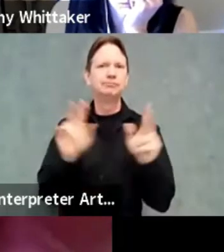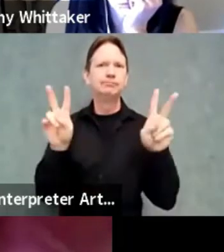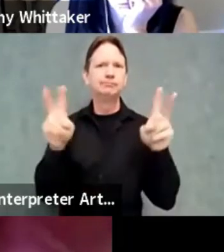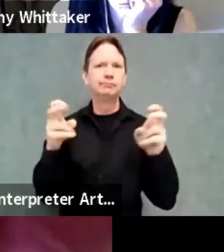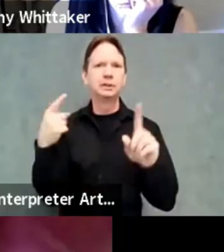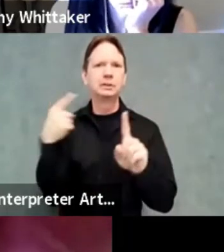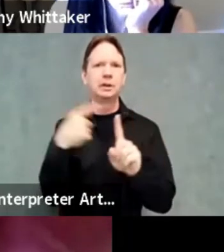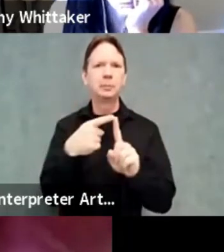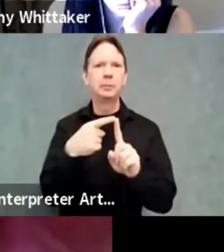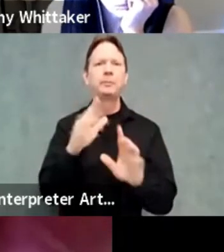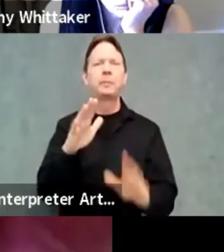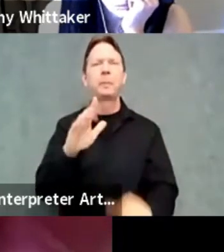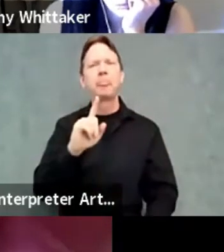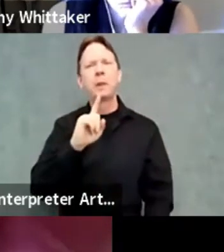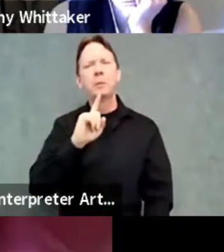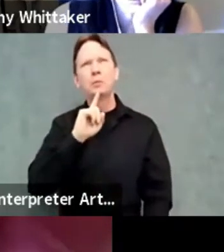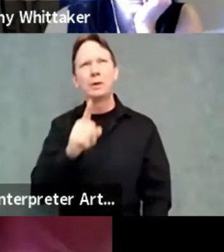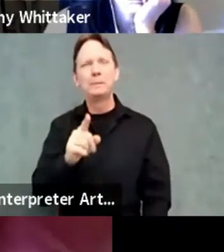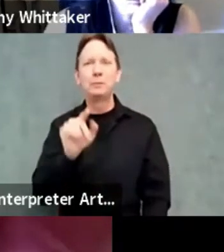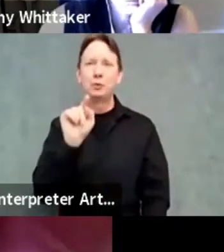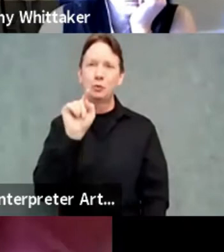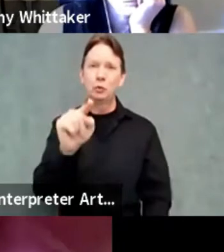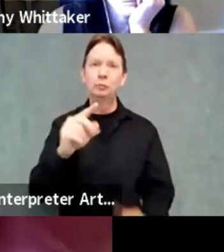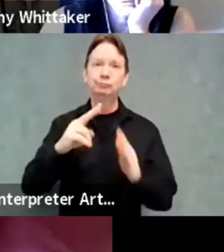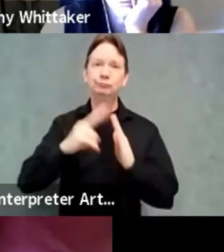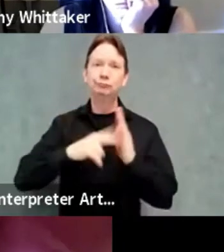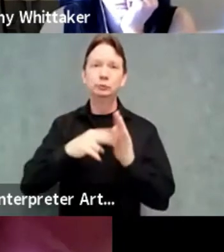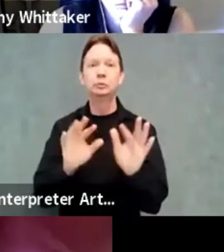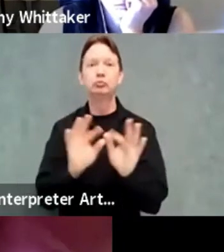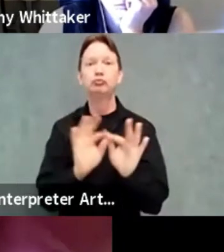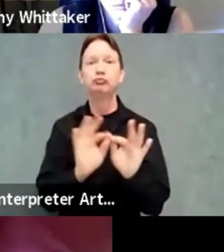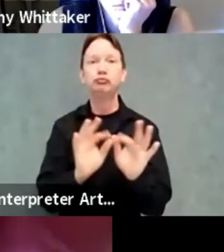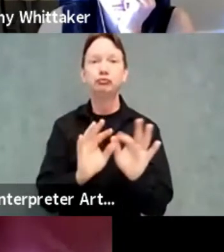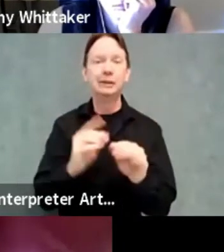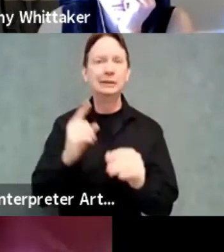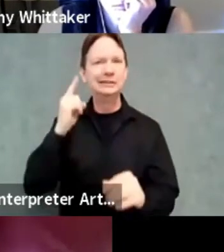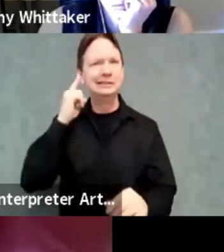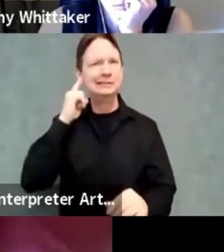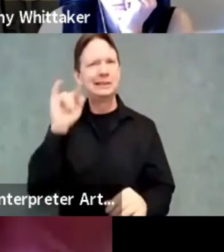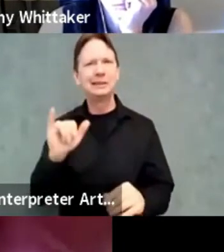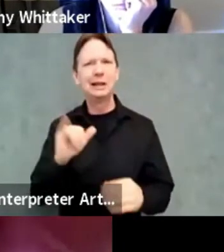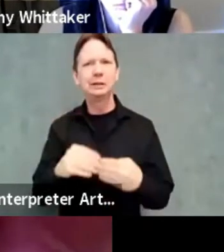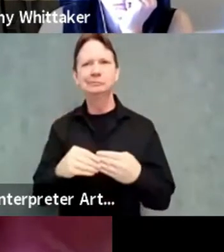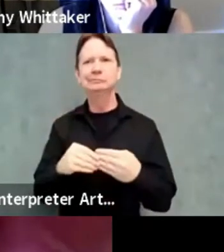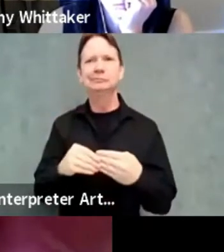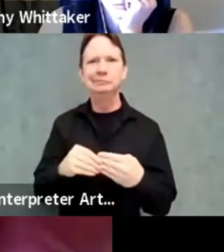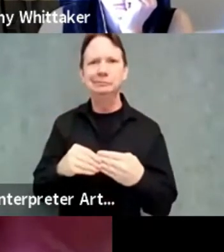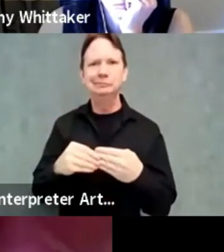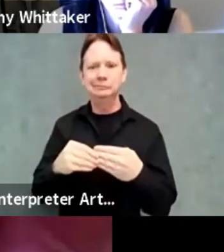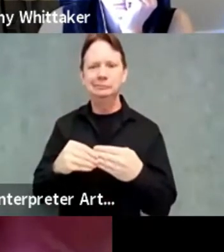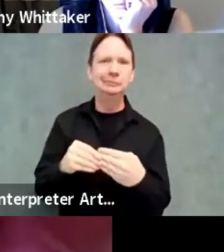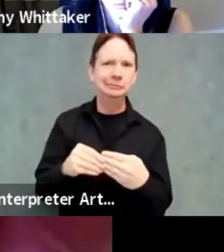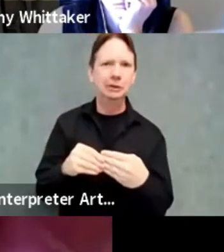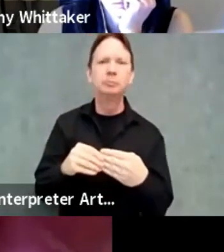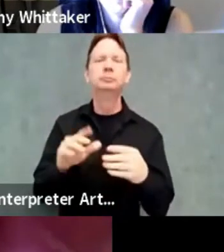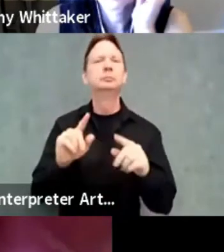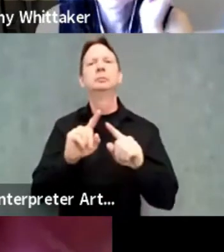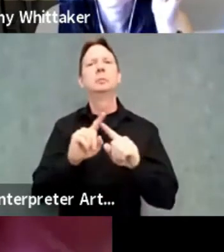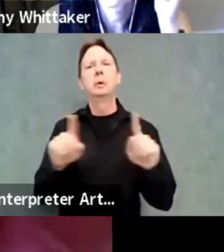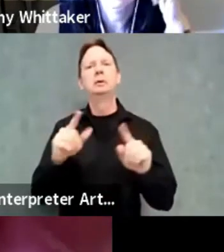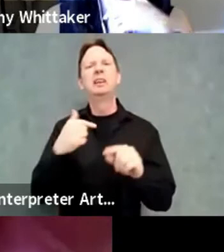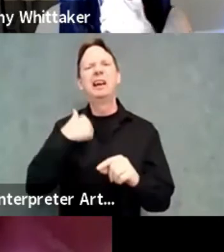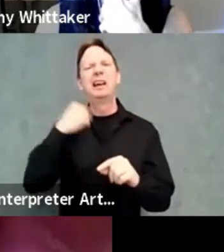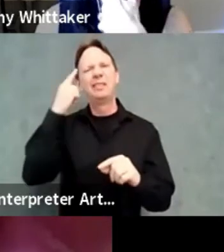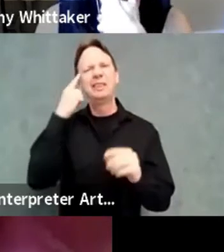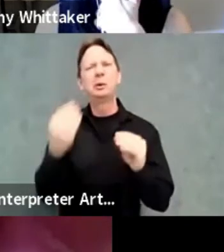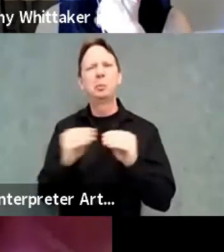it sounded like there. I know I don't think it counts as a session, a full session for both, but I honestly don't